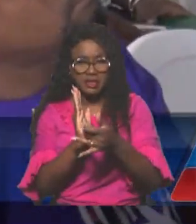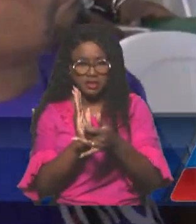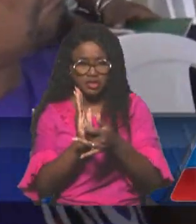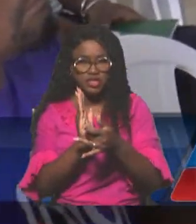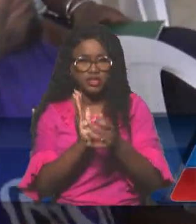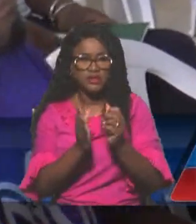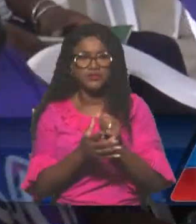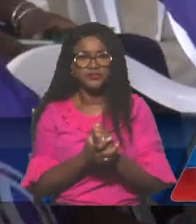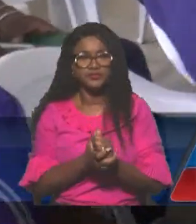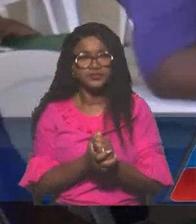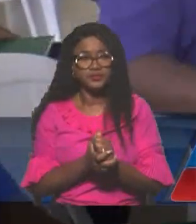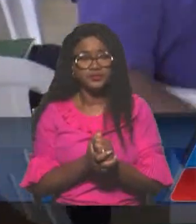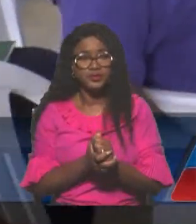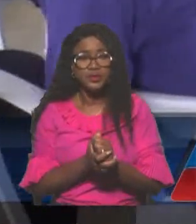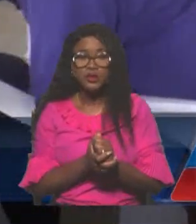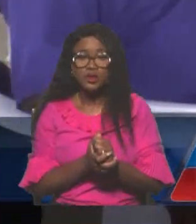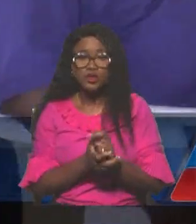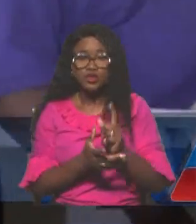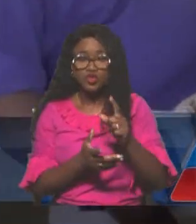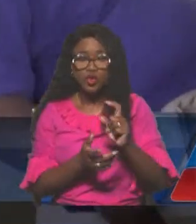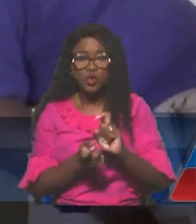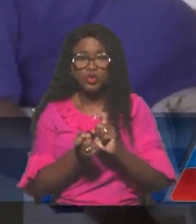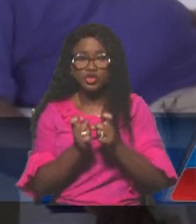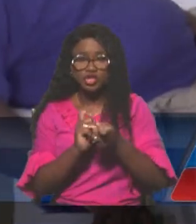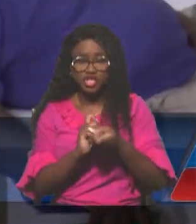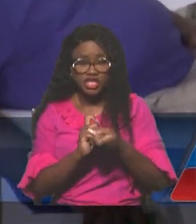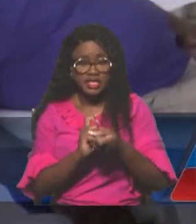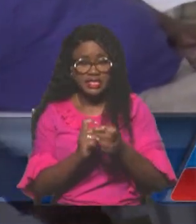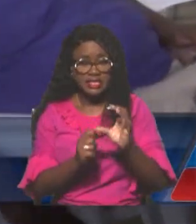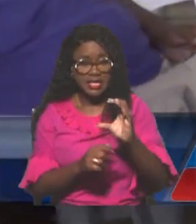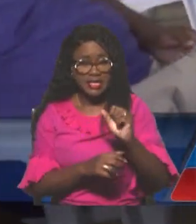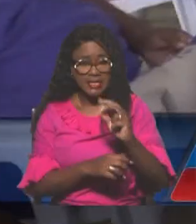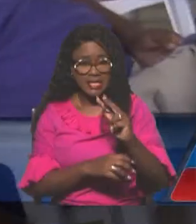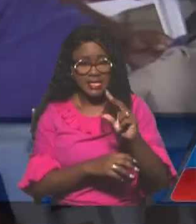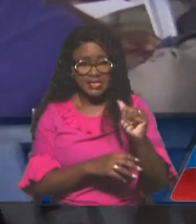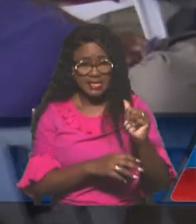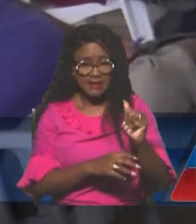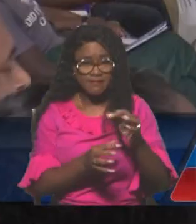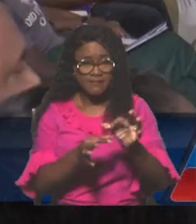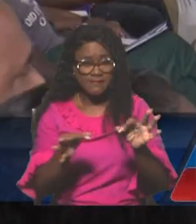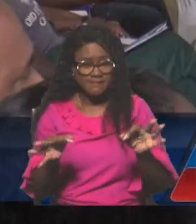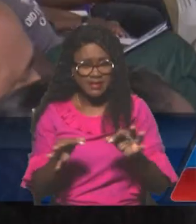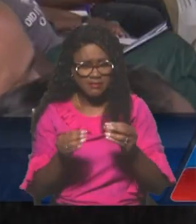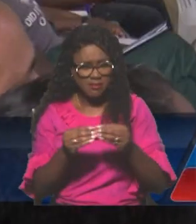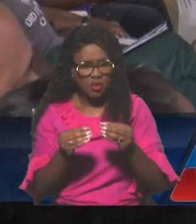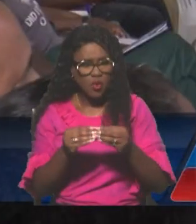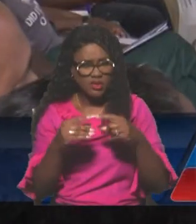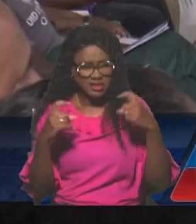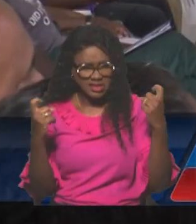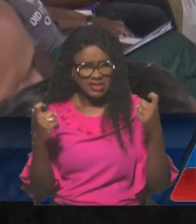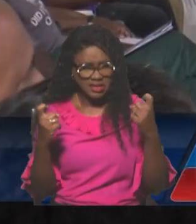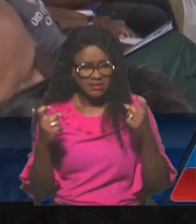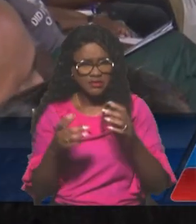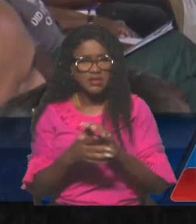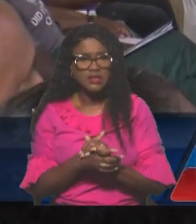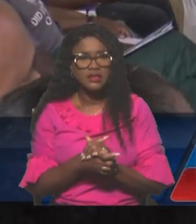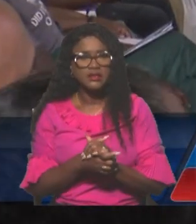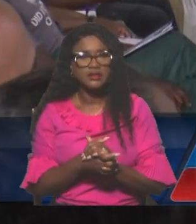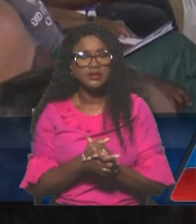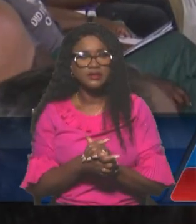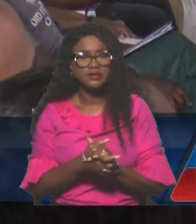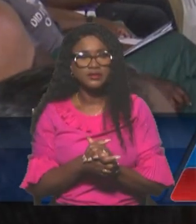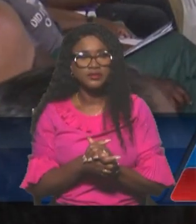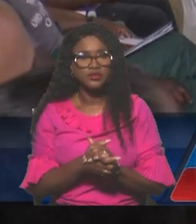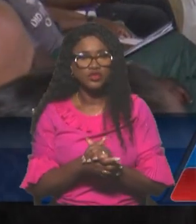Tobago challenged the participants to transform their cassava fields into high-yielding success. Themed cassava production for high